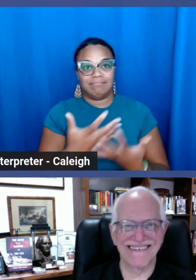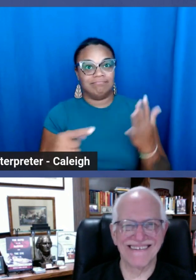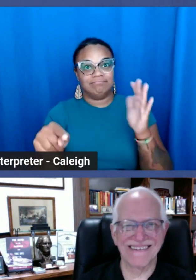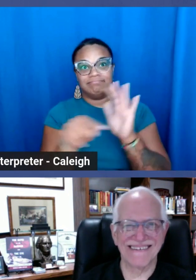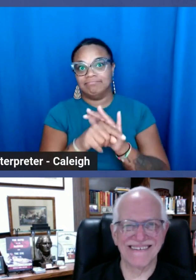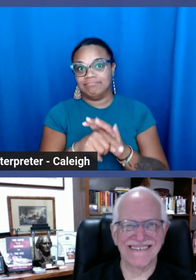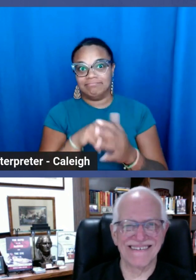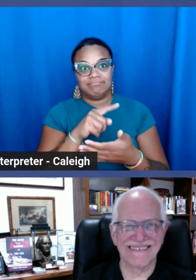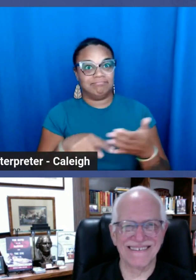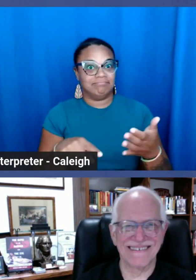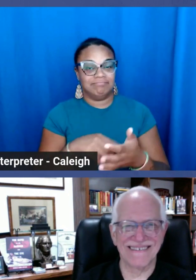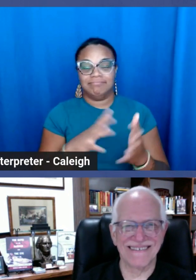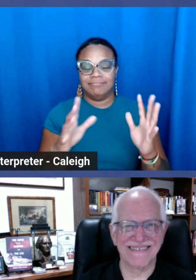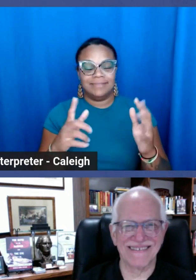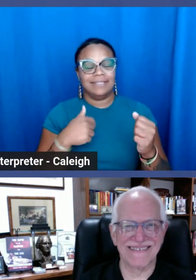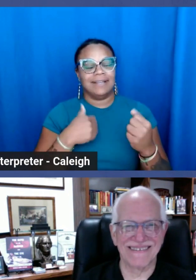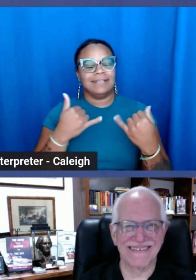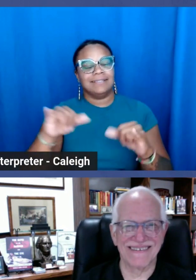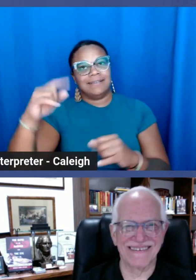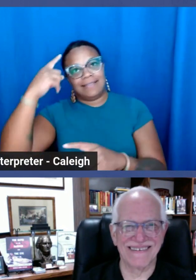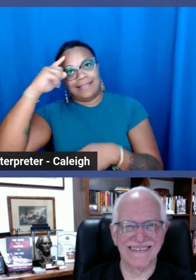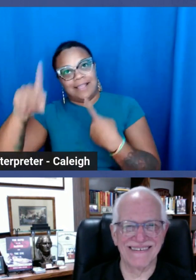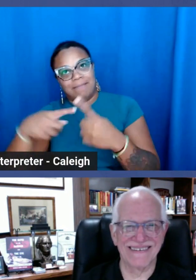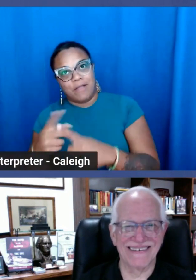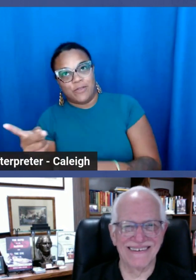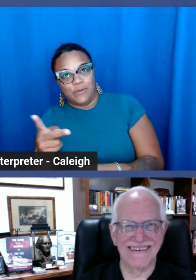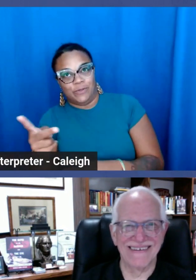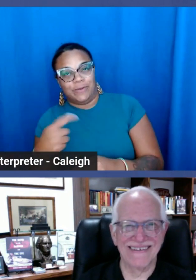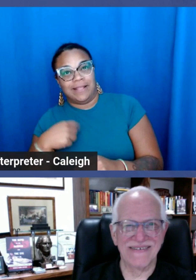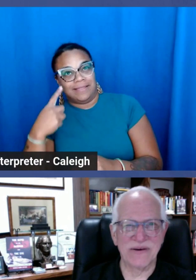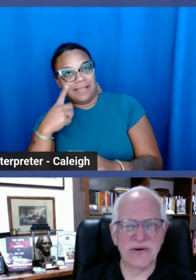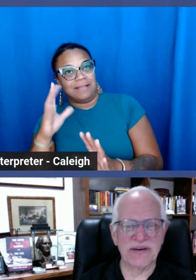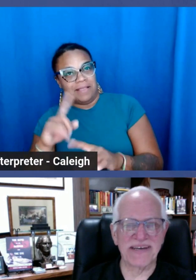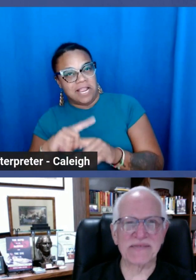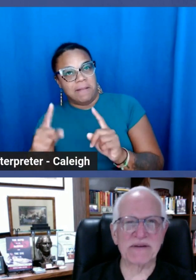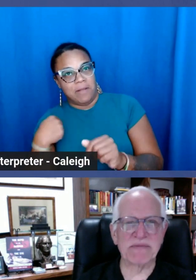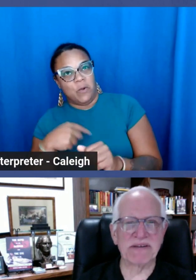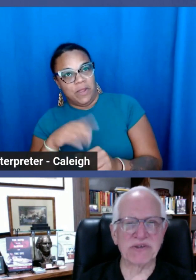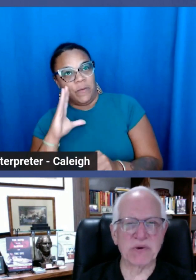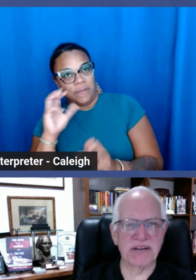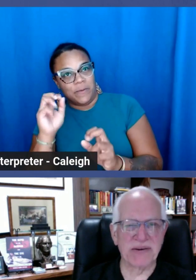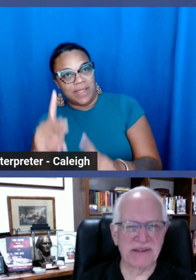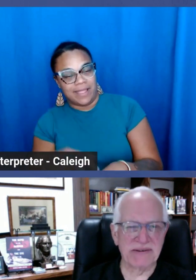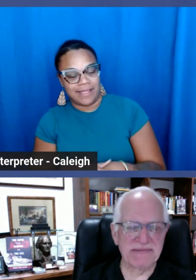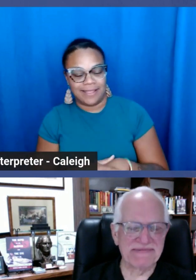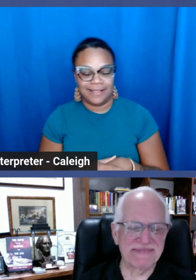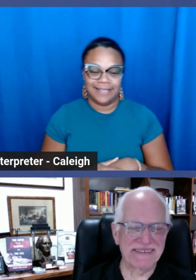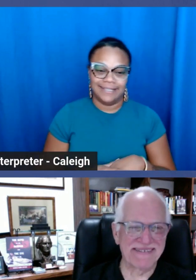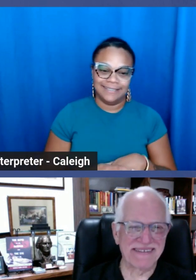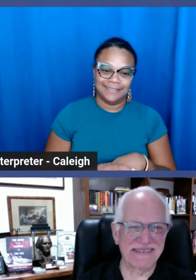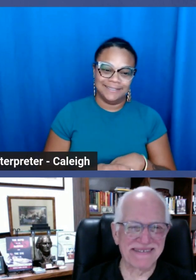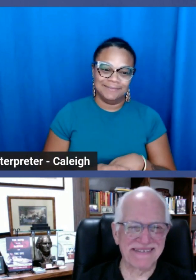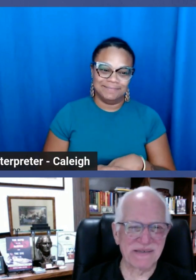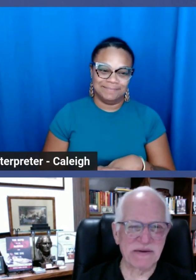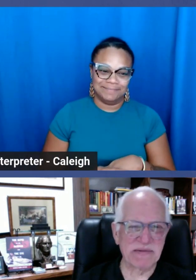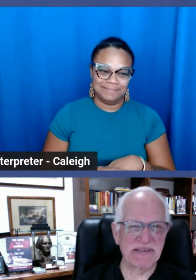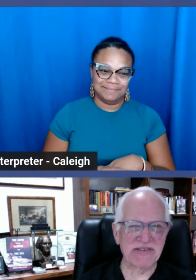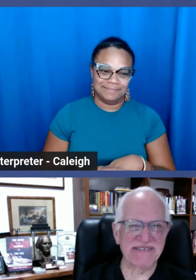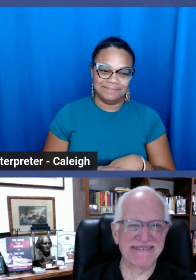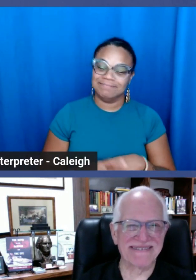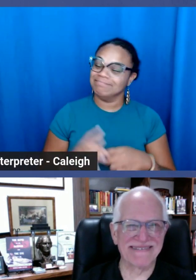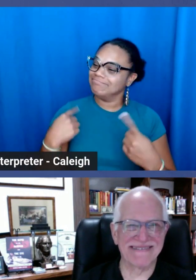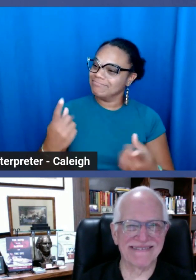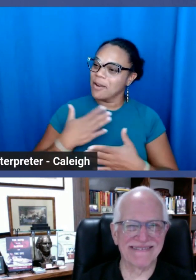about the two of you and think, but we're going to be okay. Well, I Rick, thank you both. It's been a